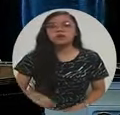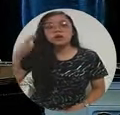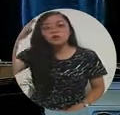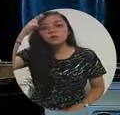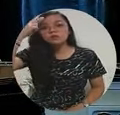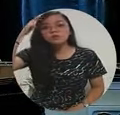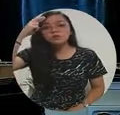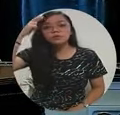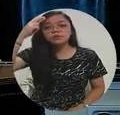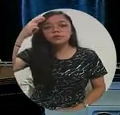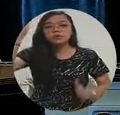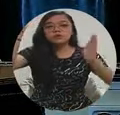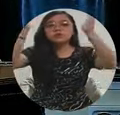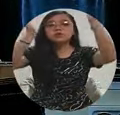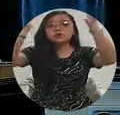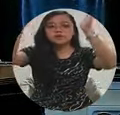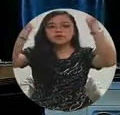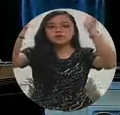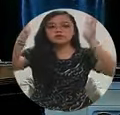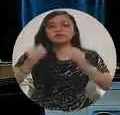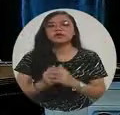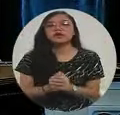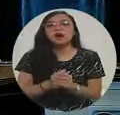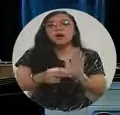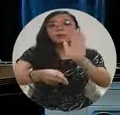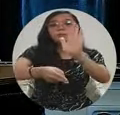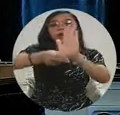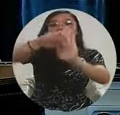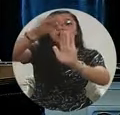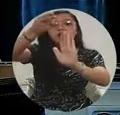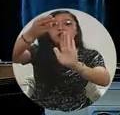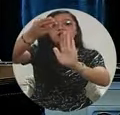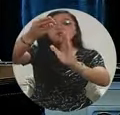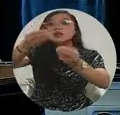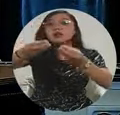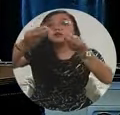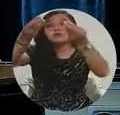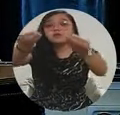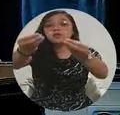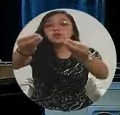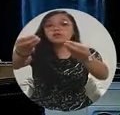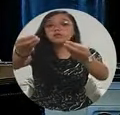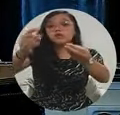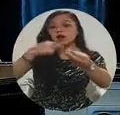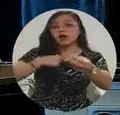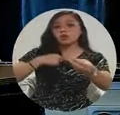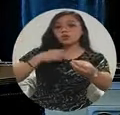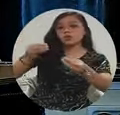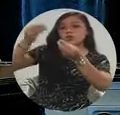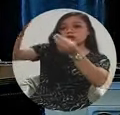Underline the word reasonable service. At the margin of the Bible, you say, the highest form of service.